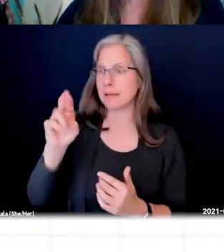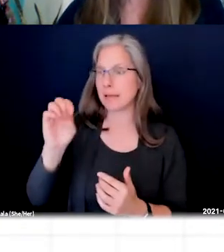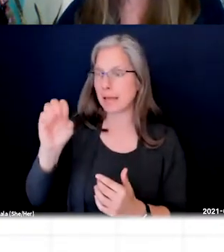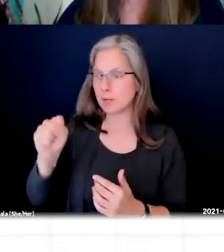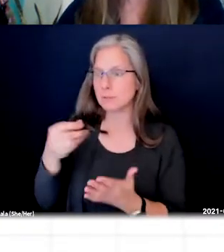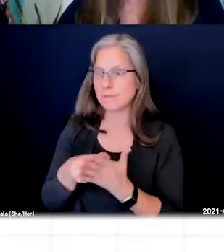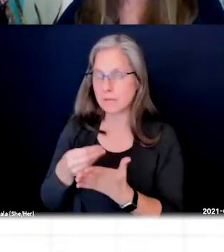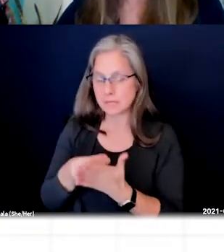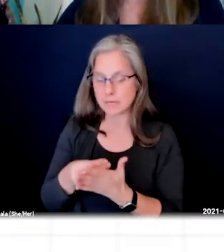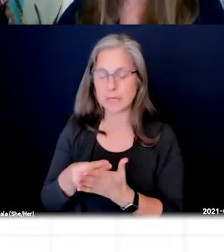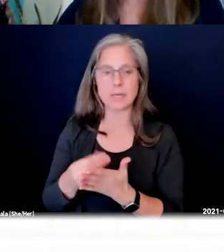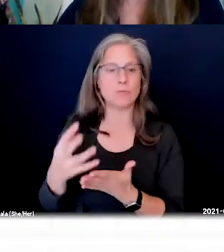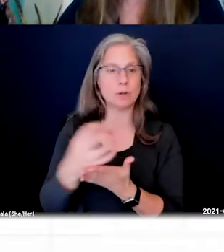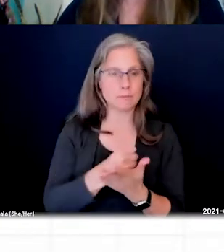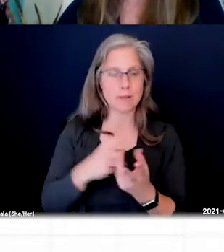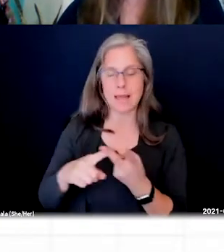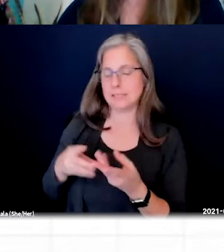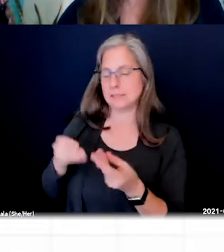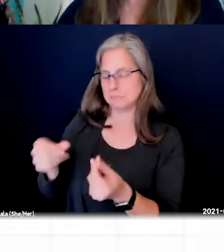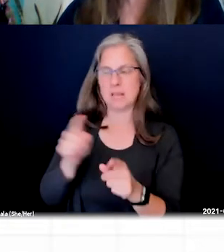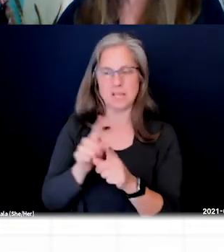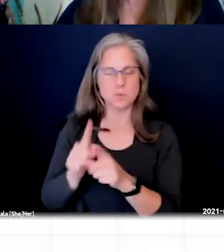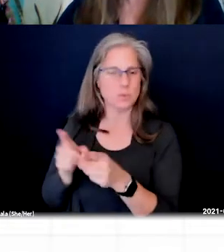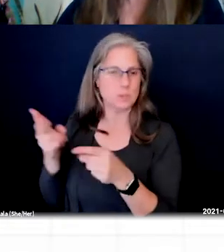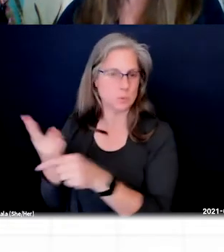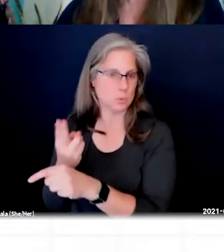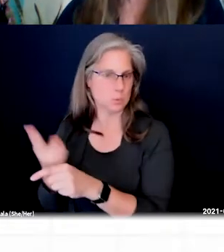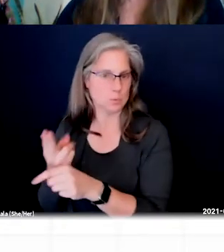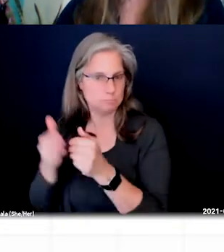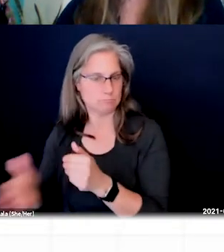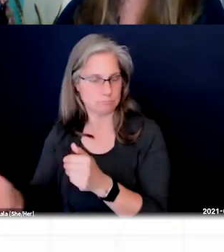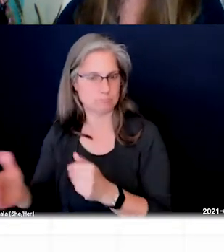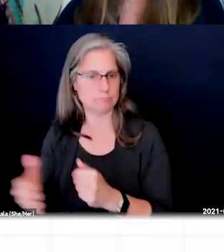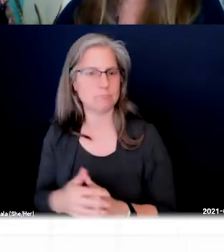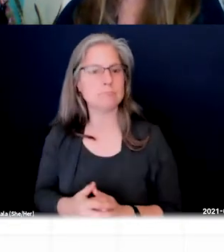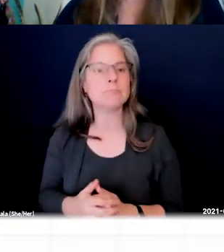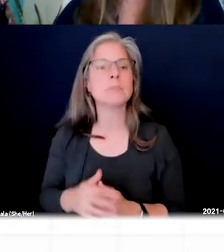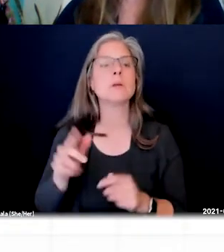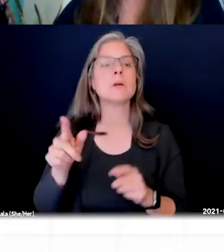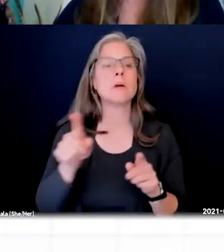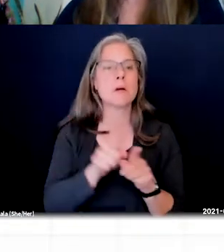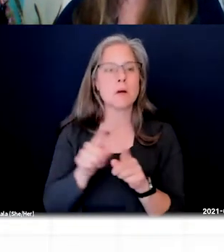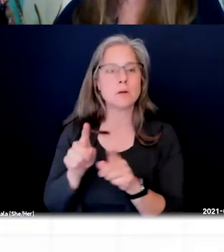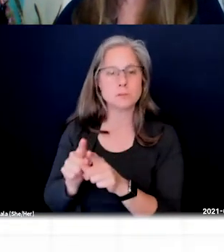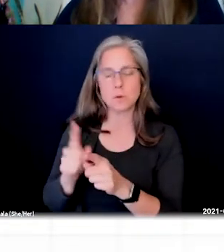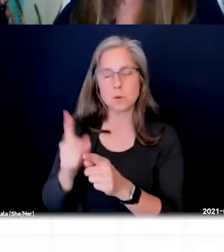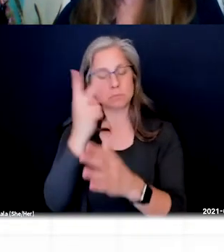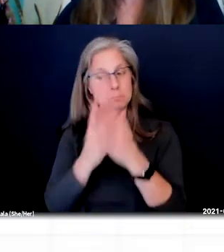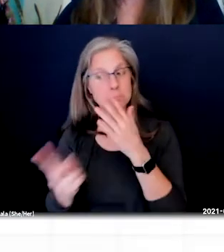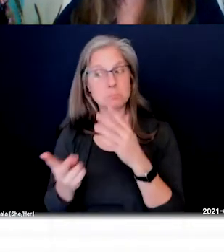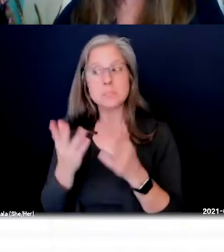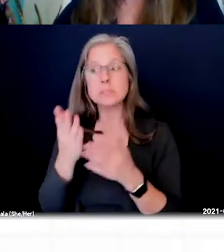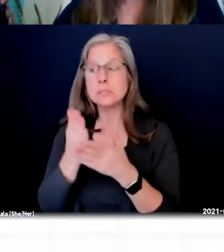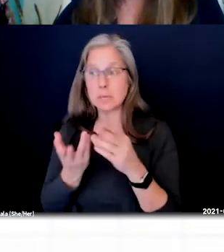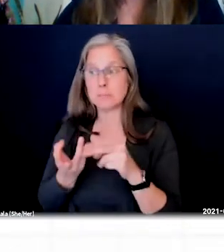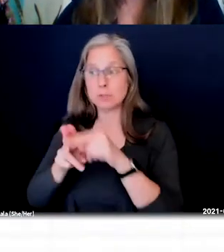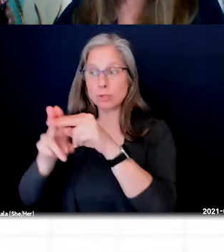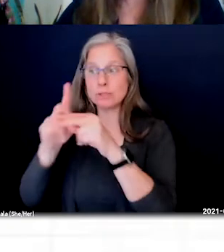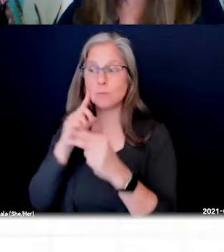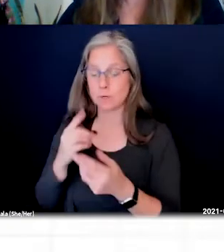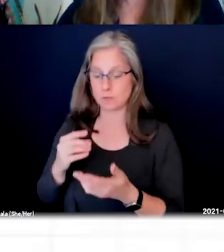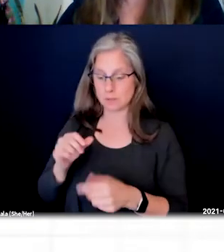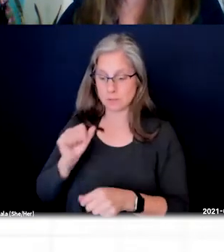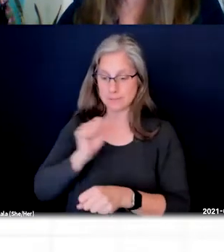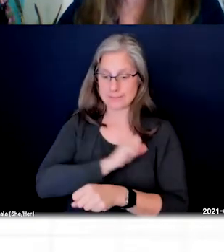revenue and expenditures as we use those funds. We have also projected increases to salary and